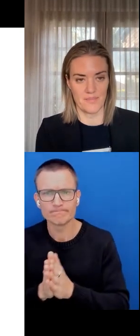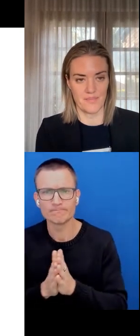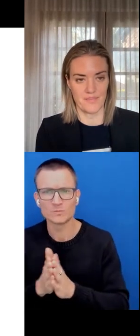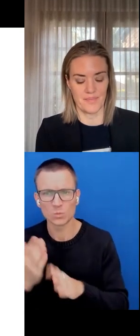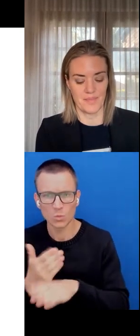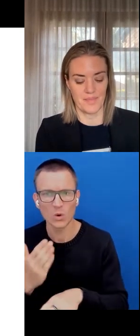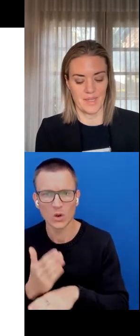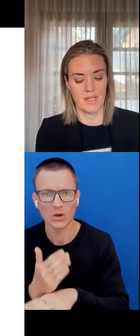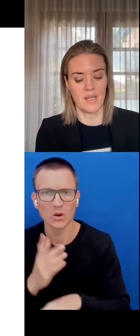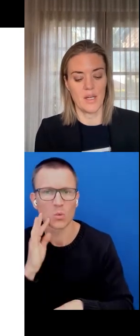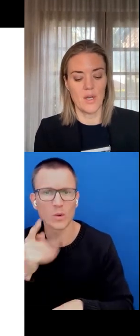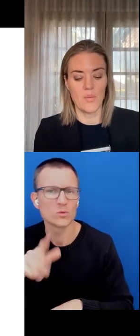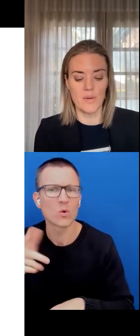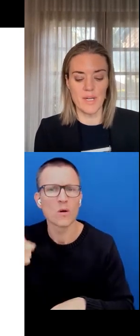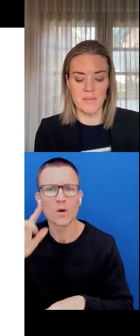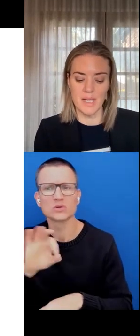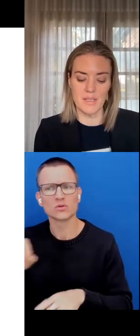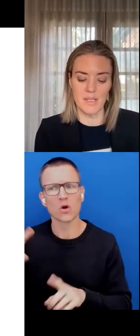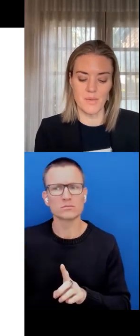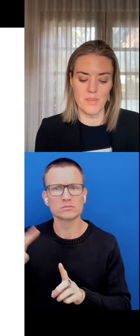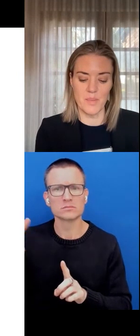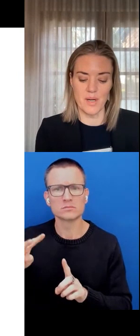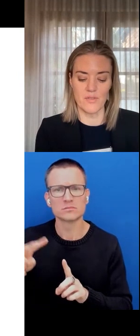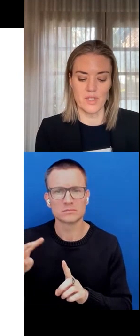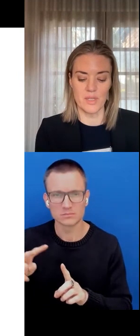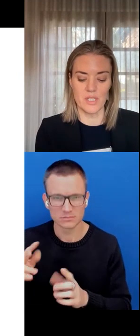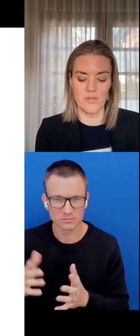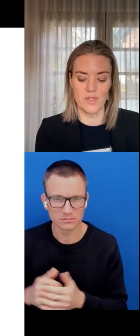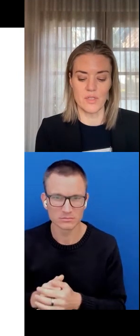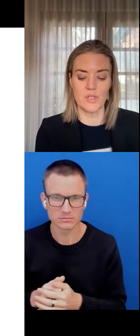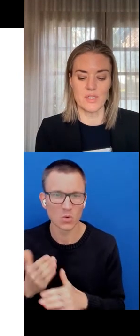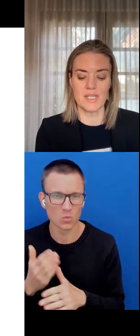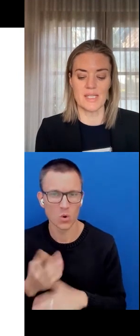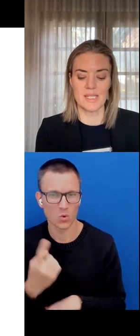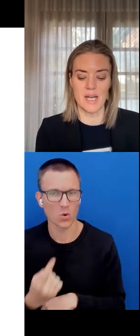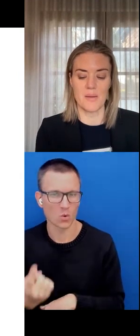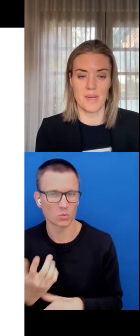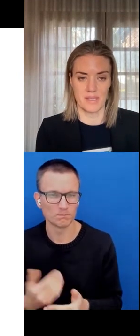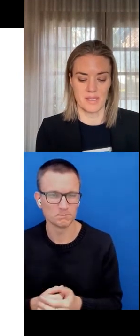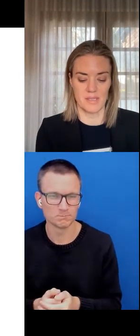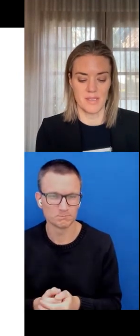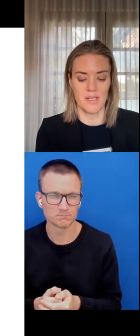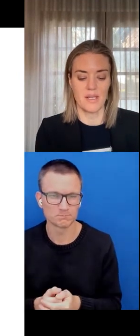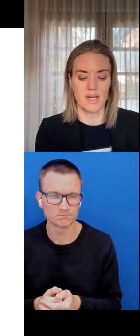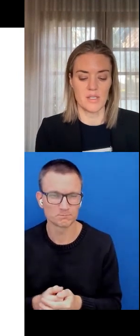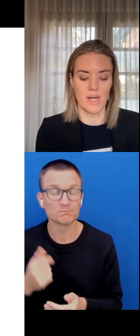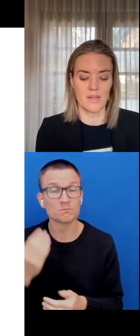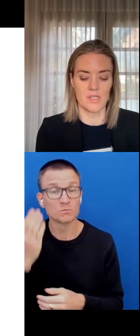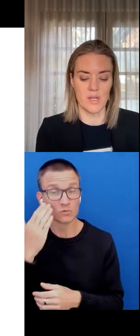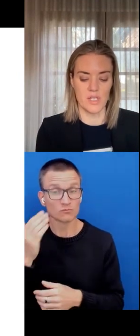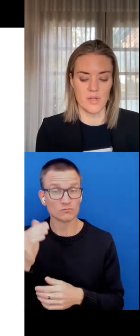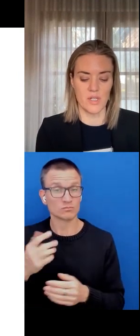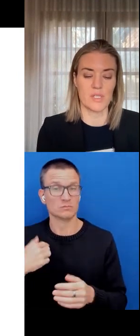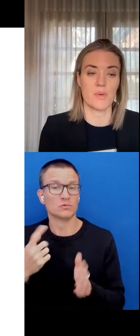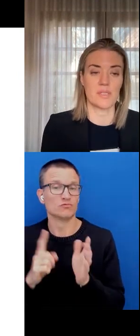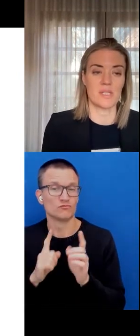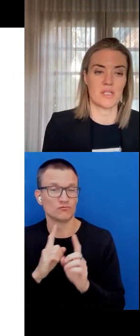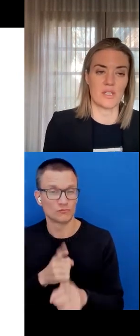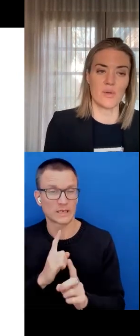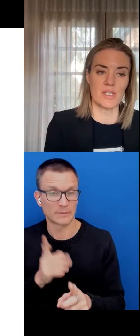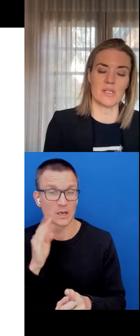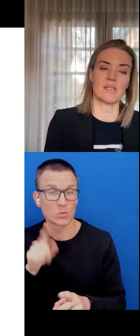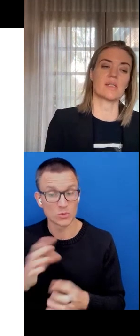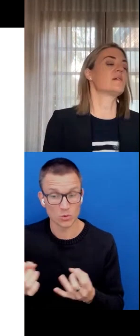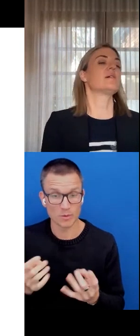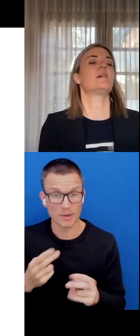supervised. We recommend that when preparing for your interview, you use the STAR method as a way of structuring your responses